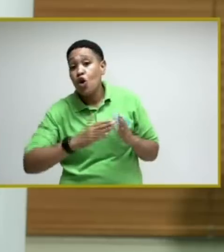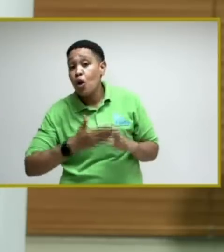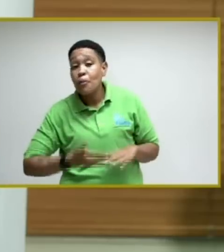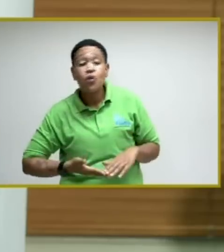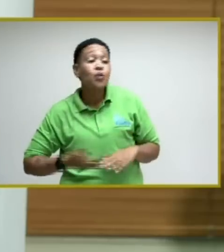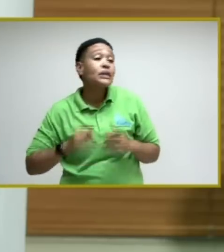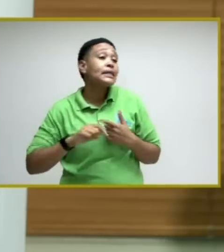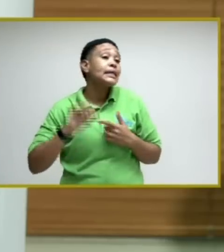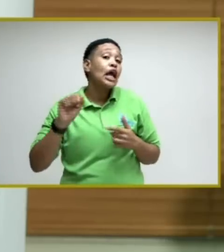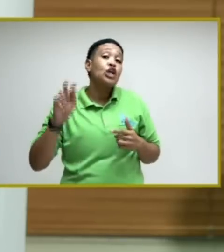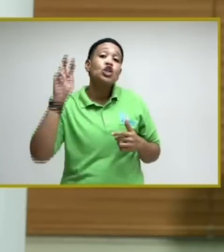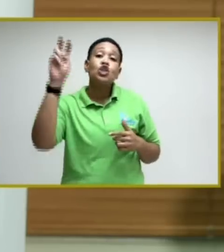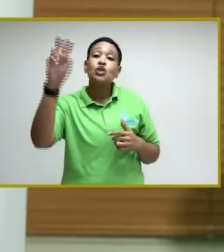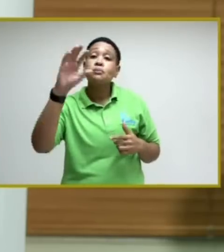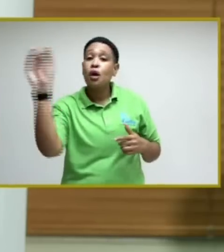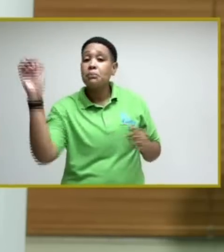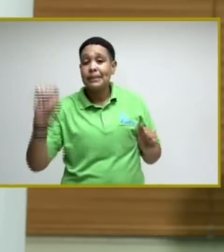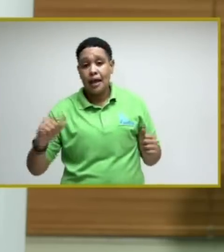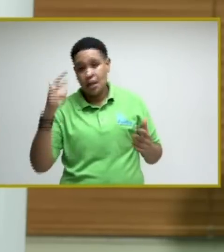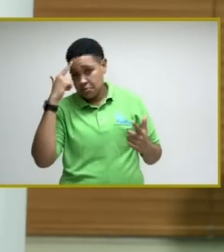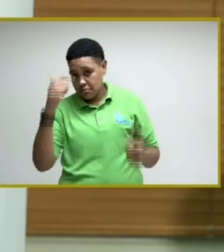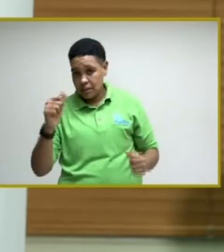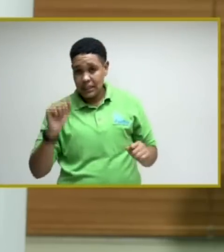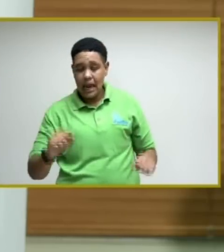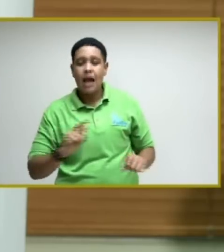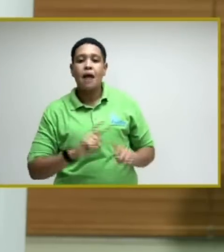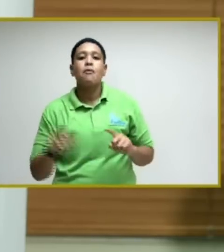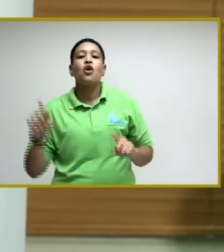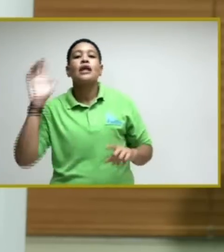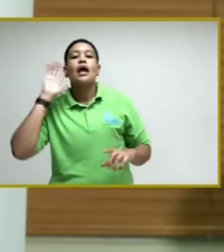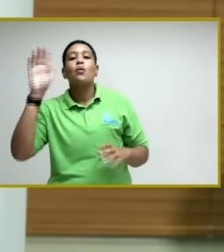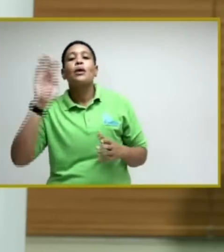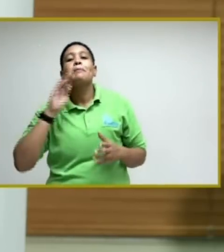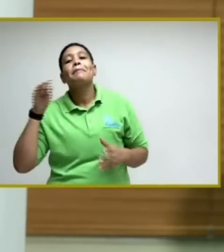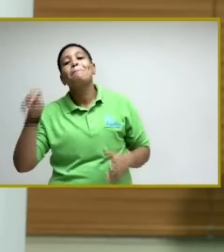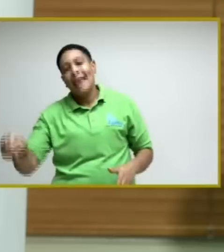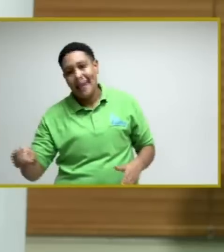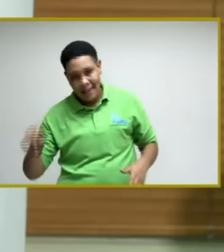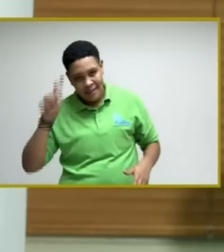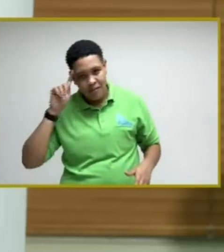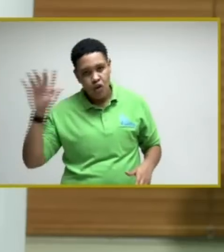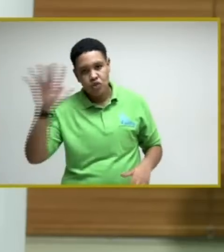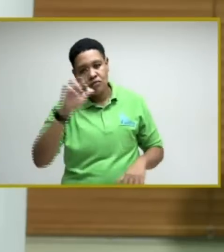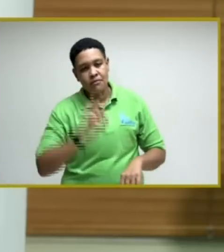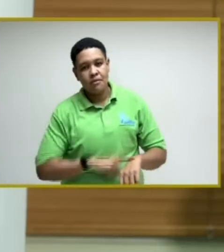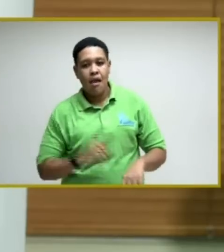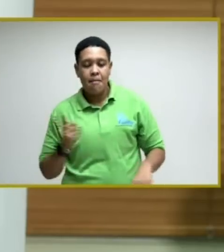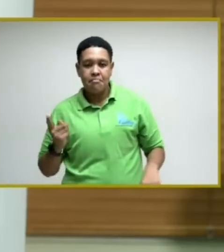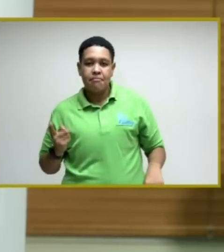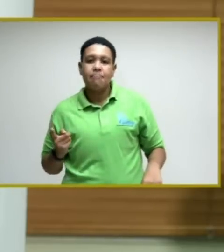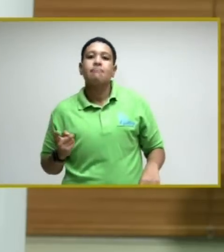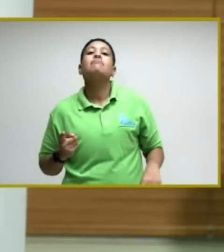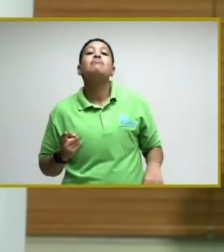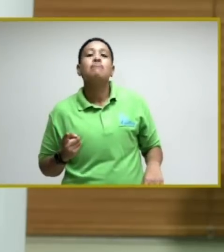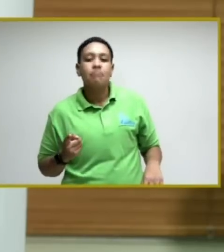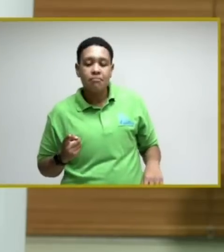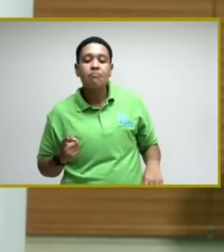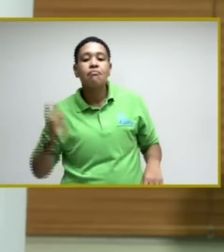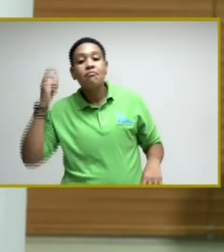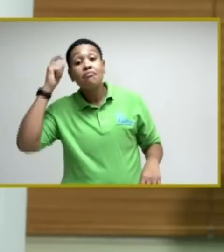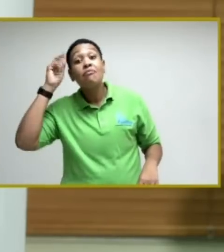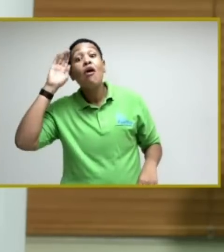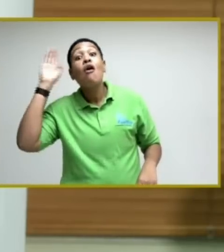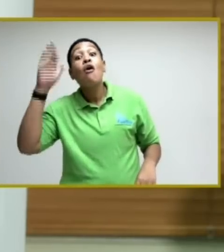to a company, but they would be compensated for each vaccine as long as all